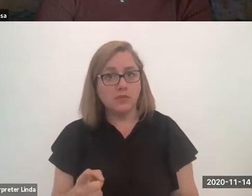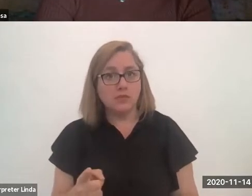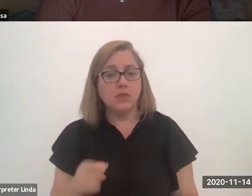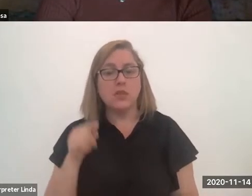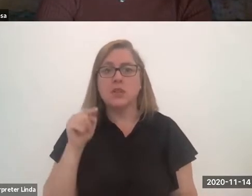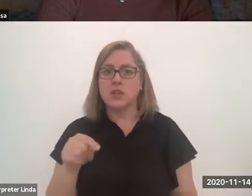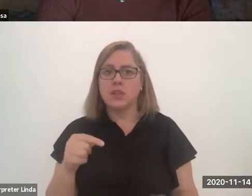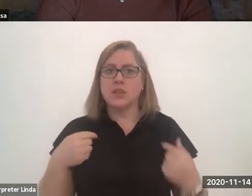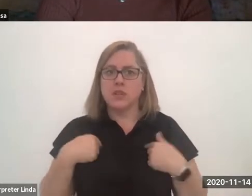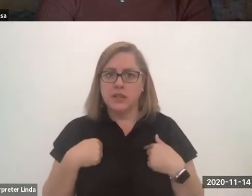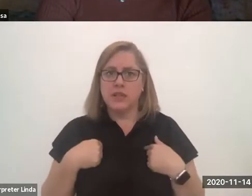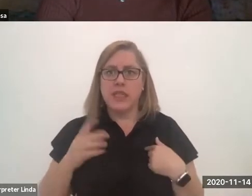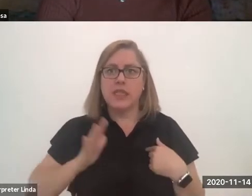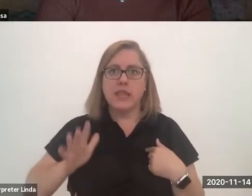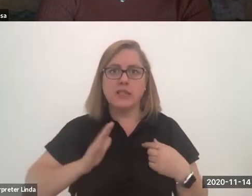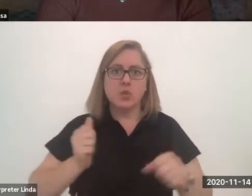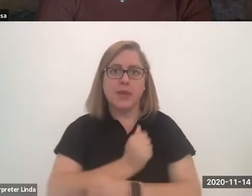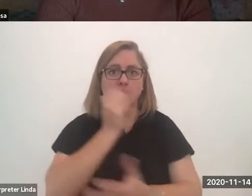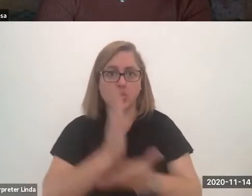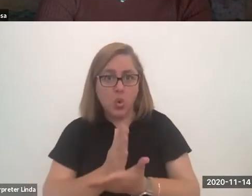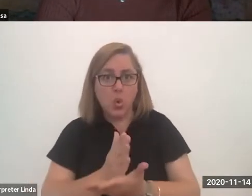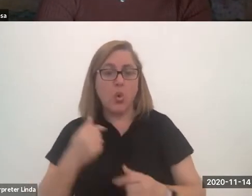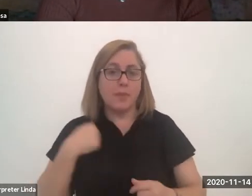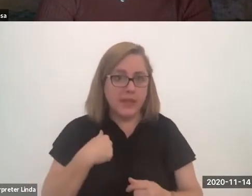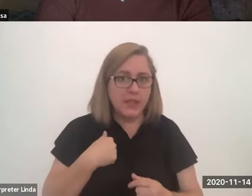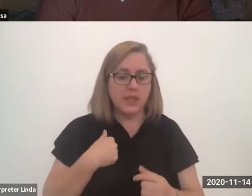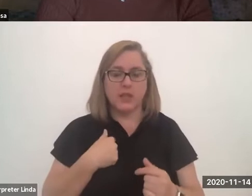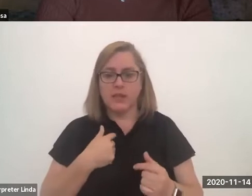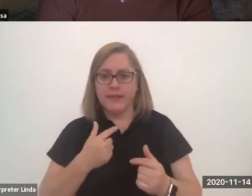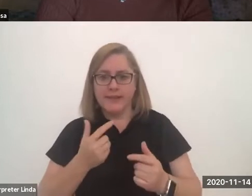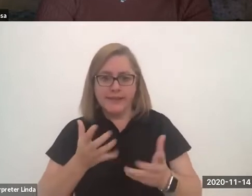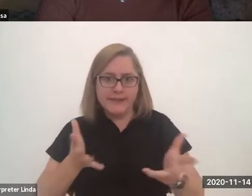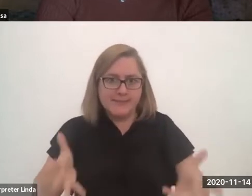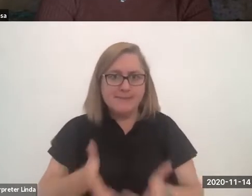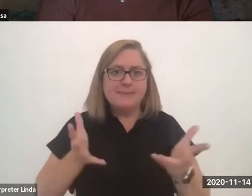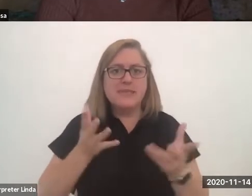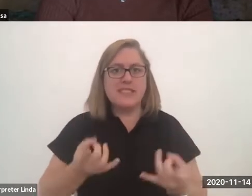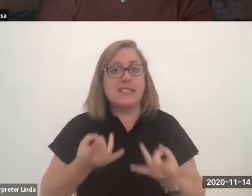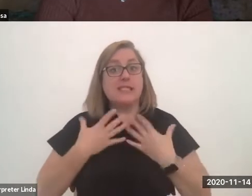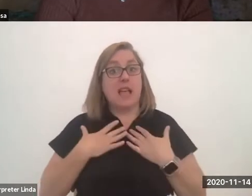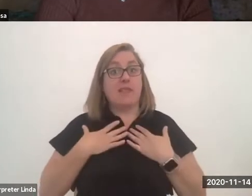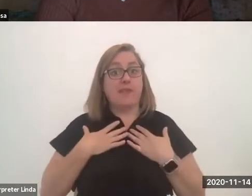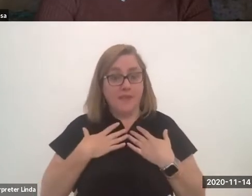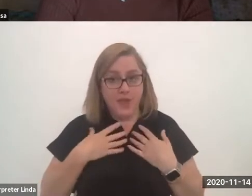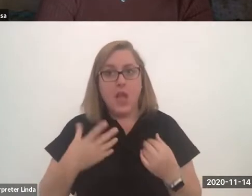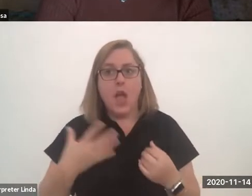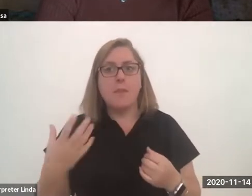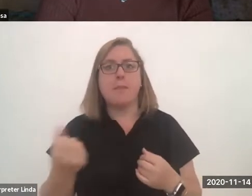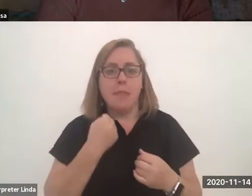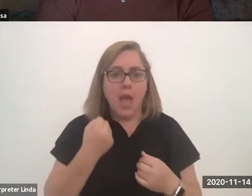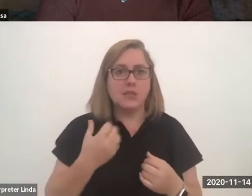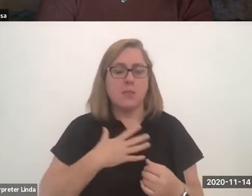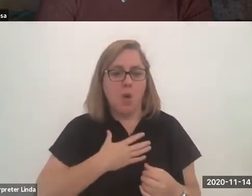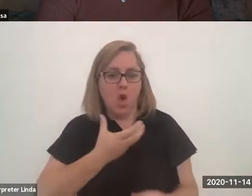need to make sure that I am still pushing myself to try to step outside of my comfort zone